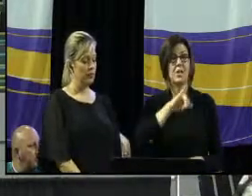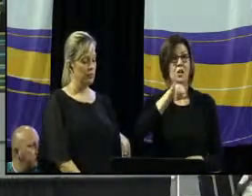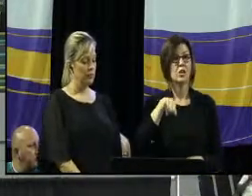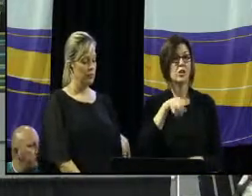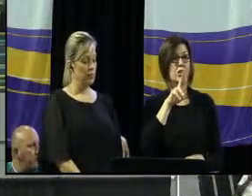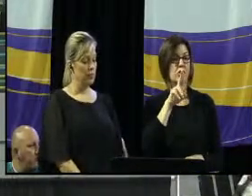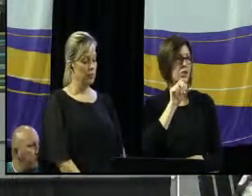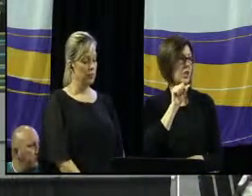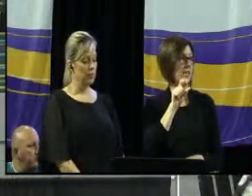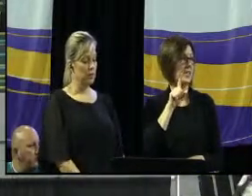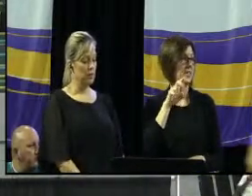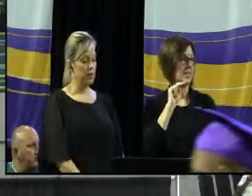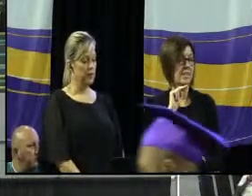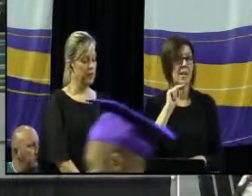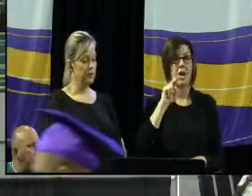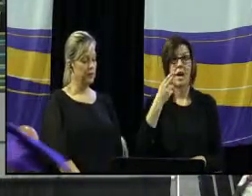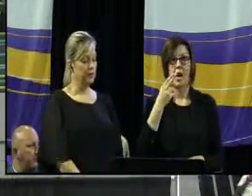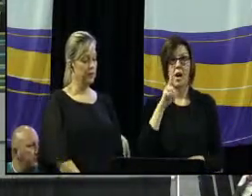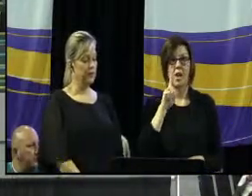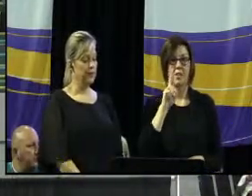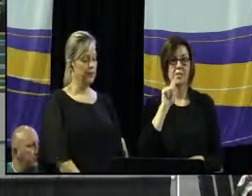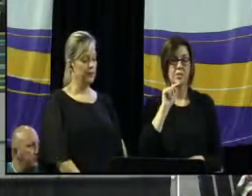Justin Brock Hutchinson.